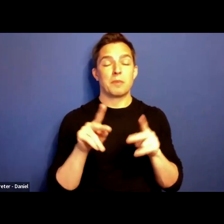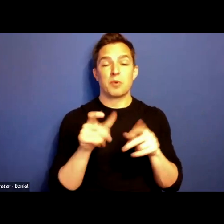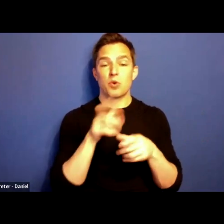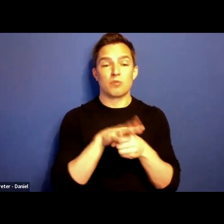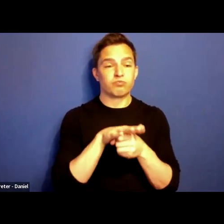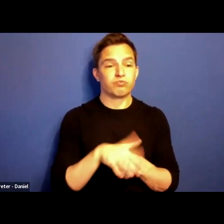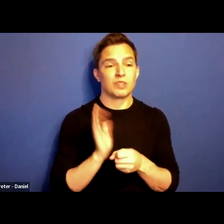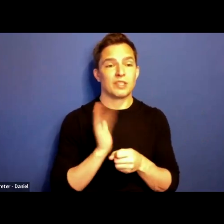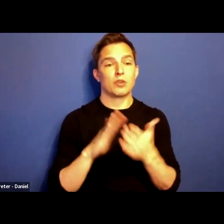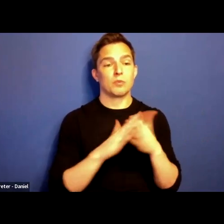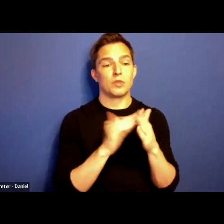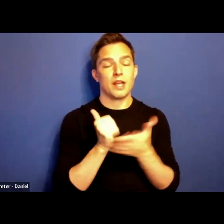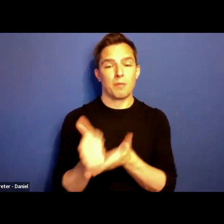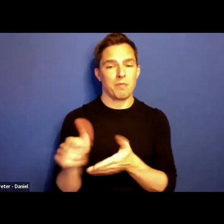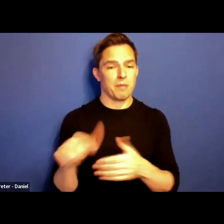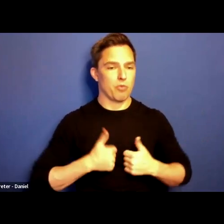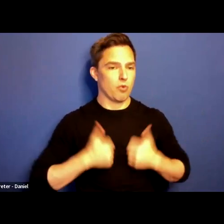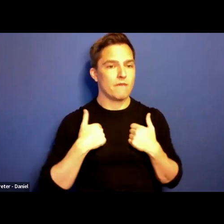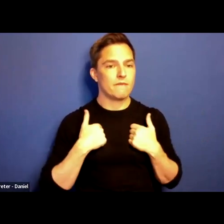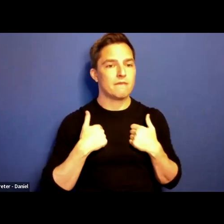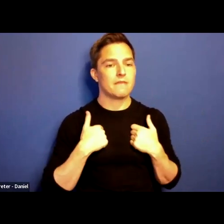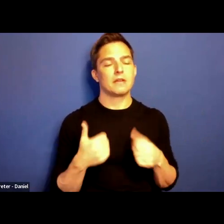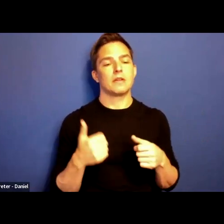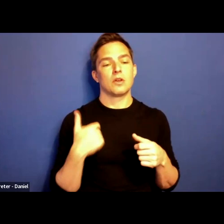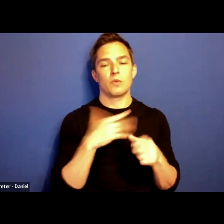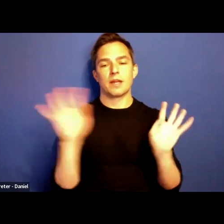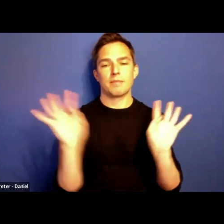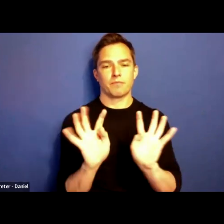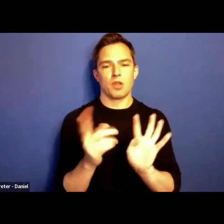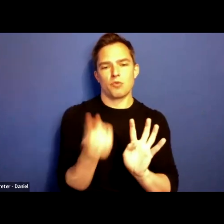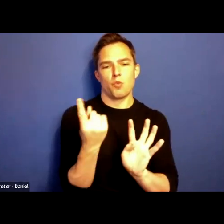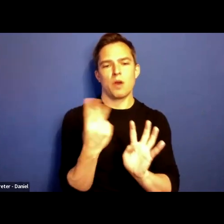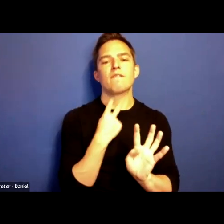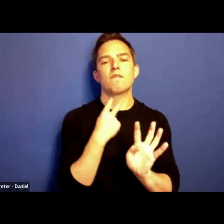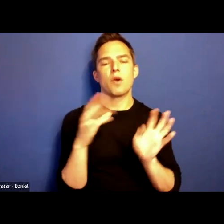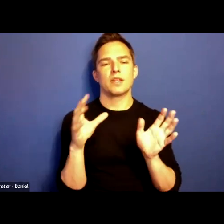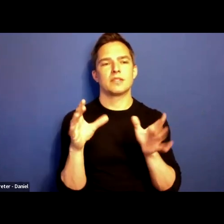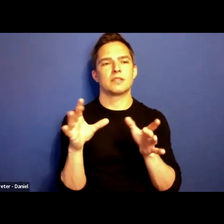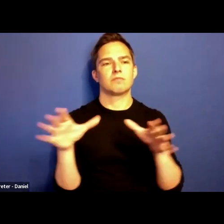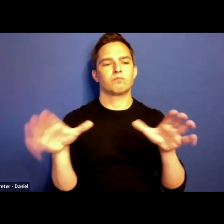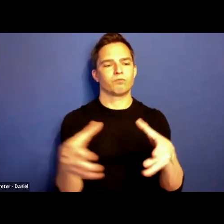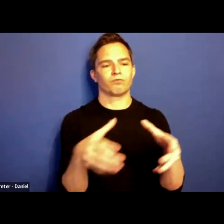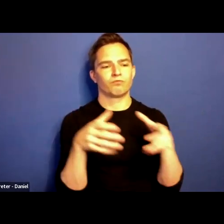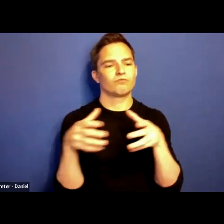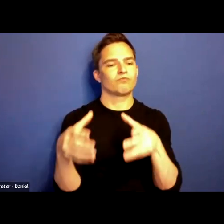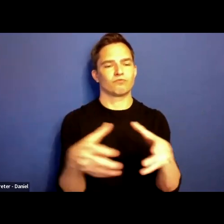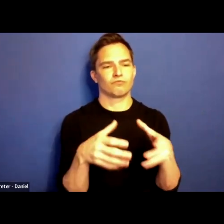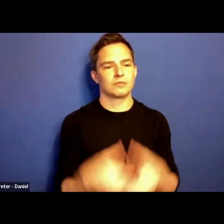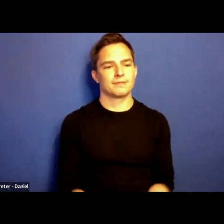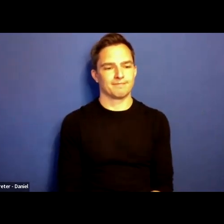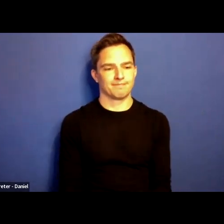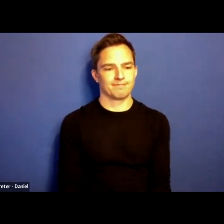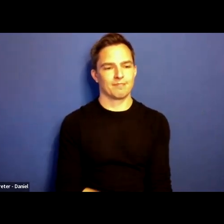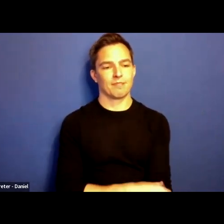in our communities. We come together as one voice, una voz. And I want